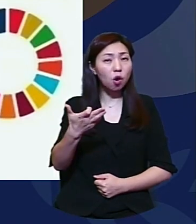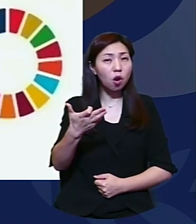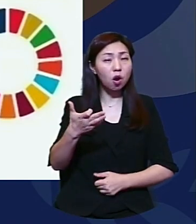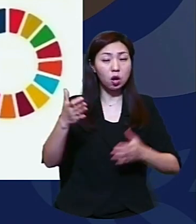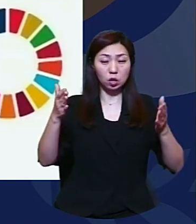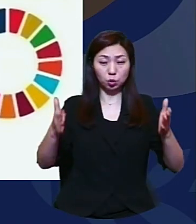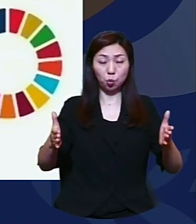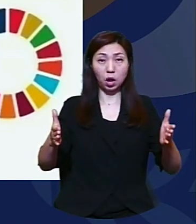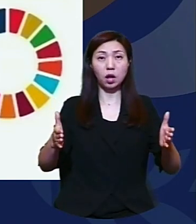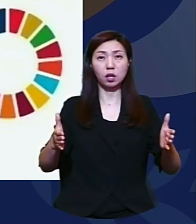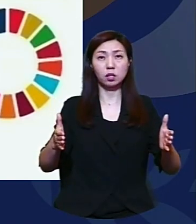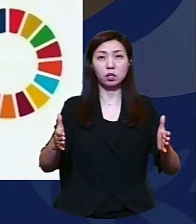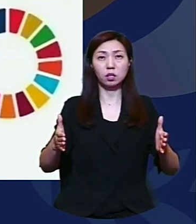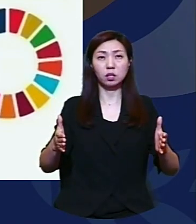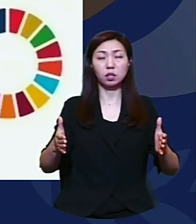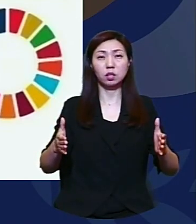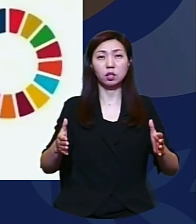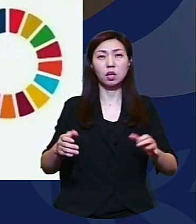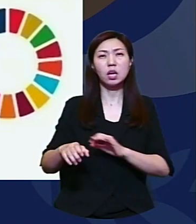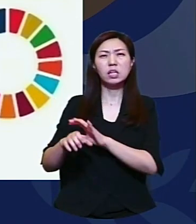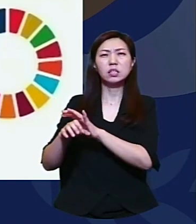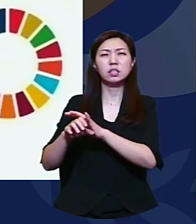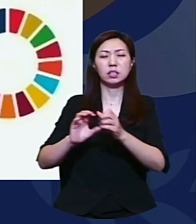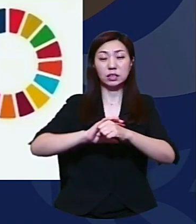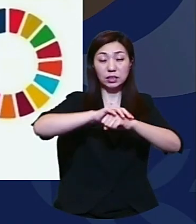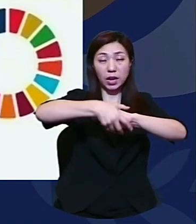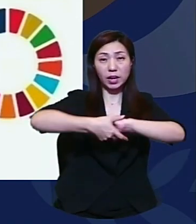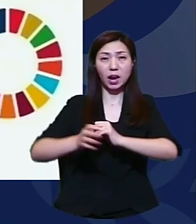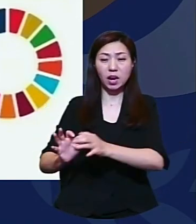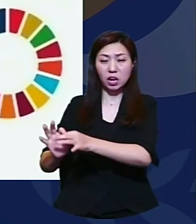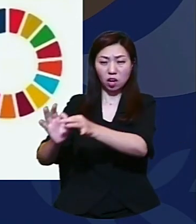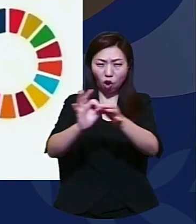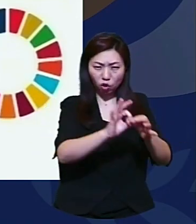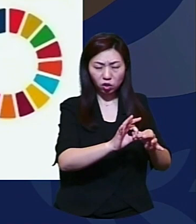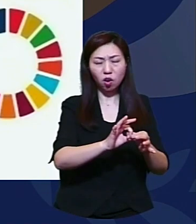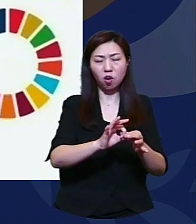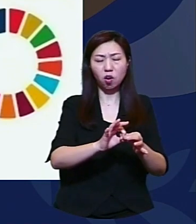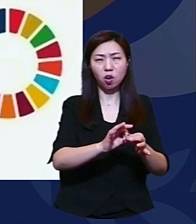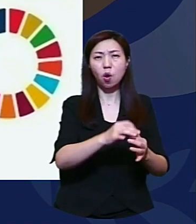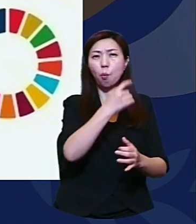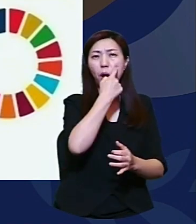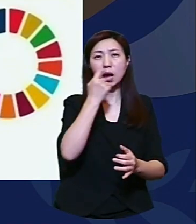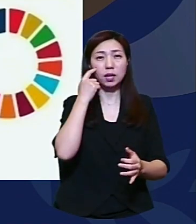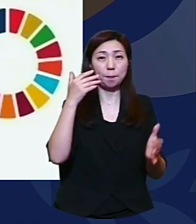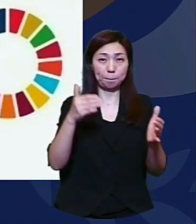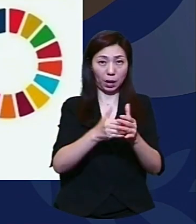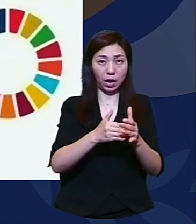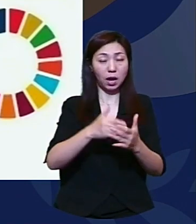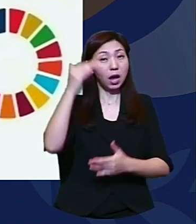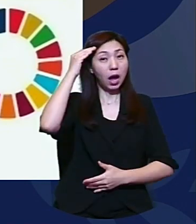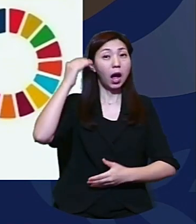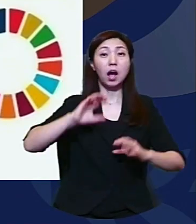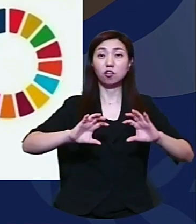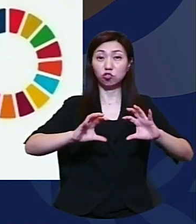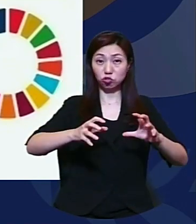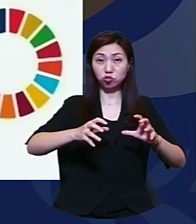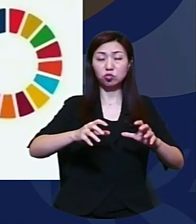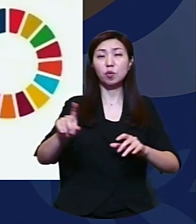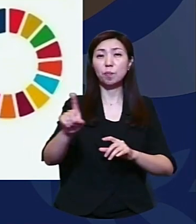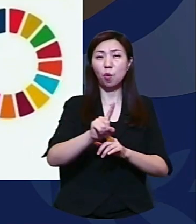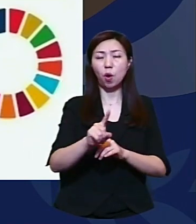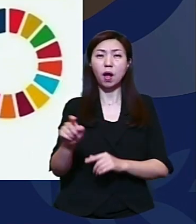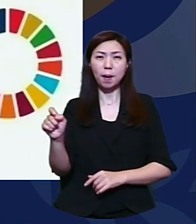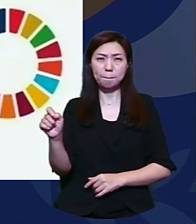of course, in ultra-connected nations like Korea, where fast, affordable broadband to the home is